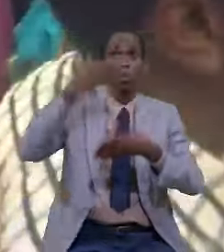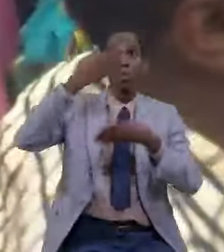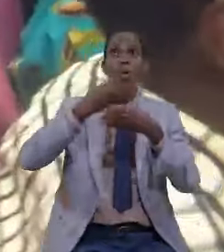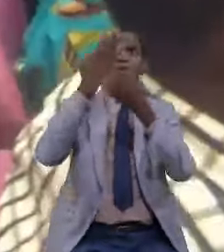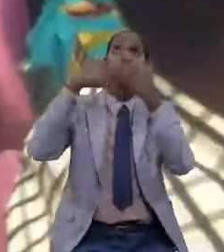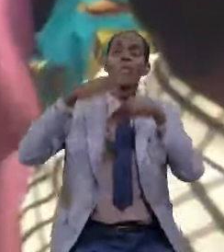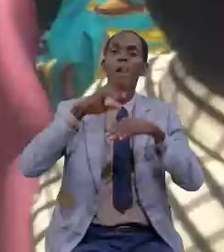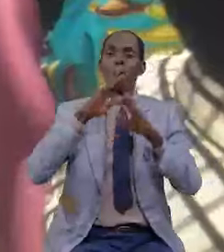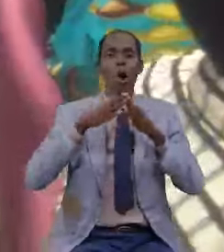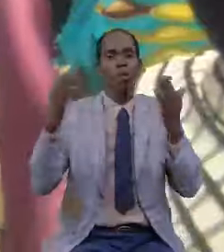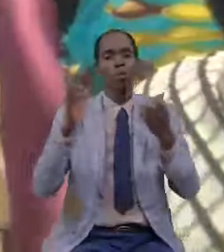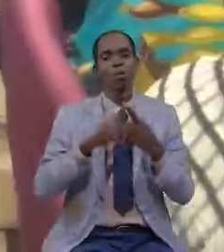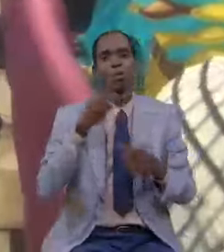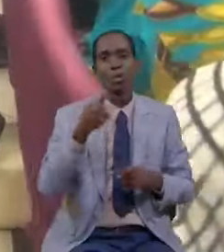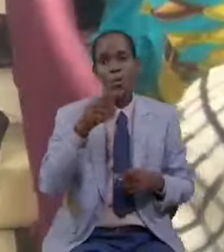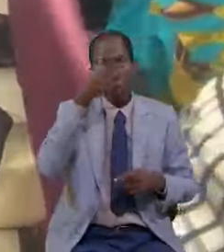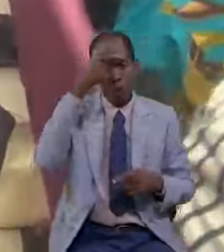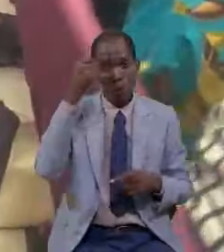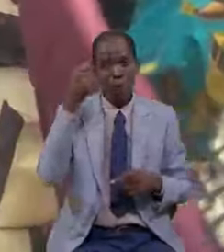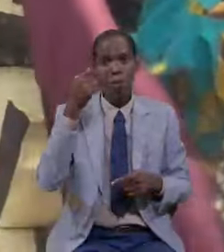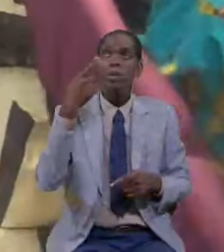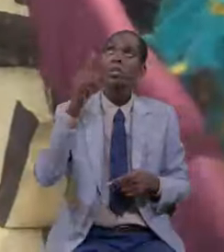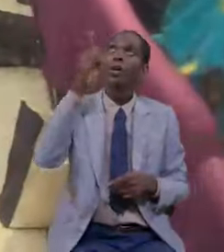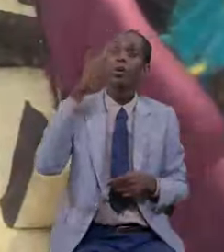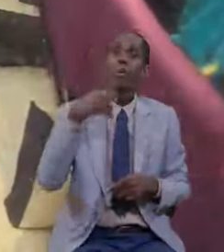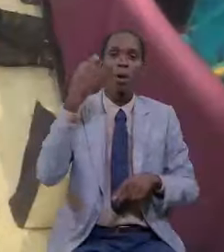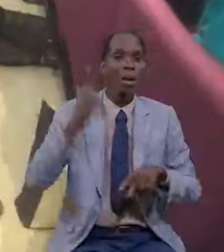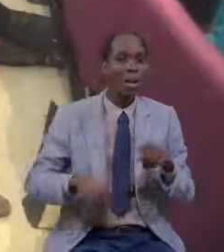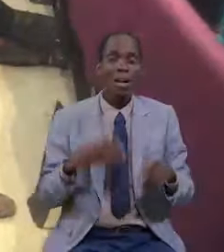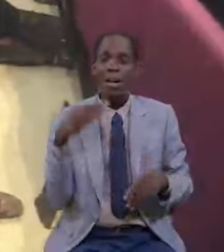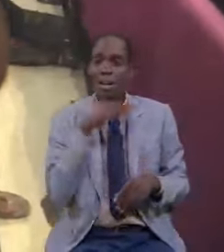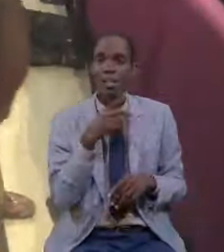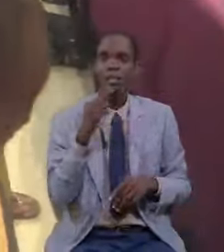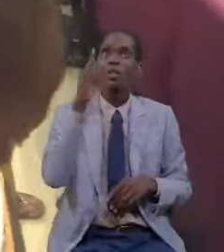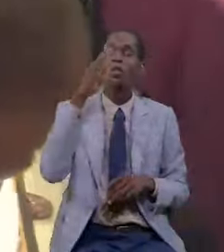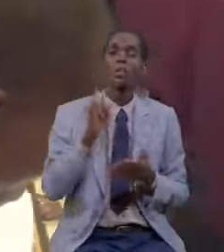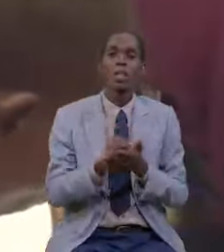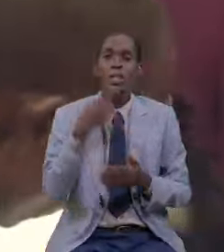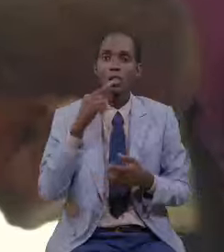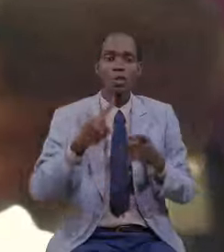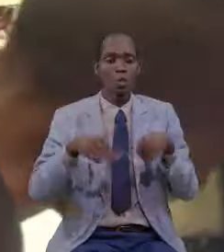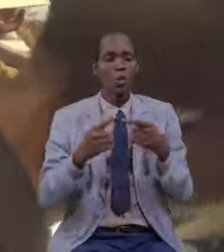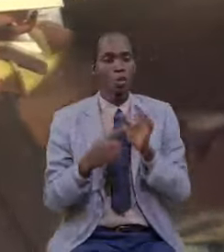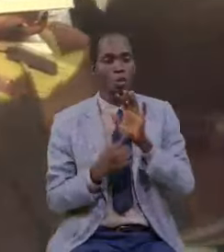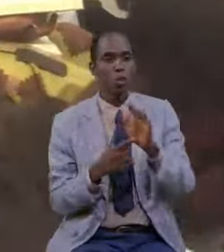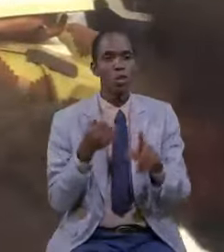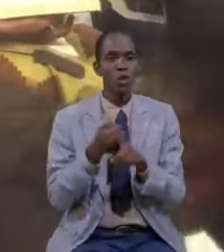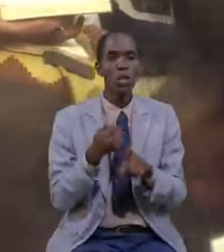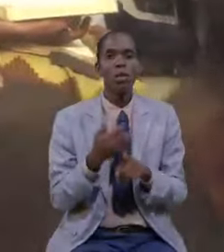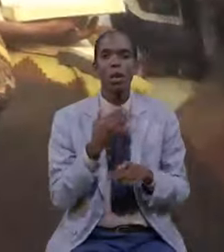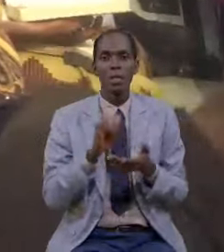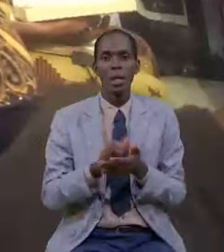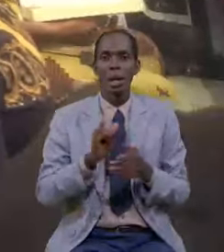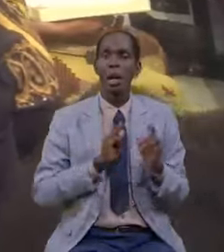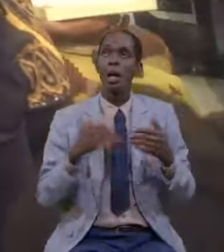see something. The God who cannot lie, and the God who said, go show yourself unto Ahab and bring in abundance of